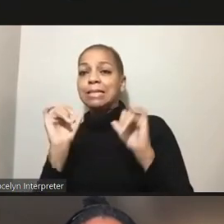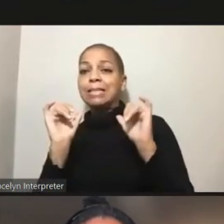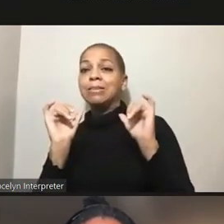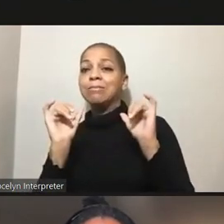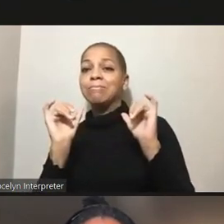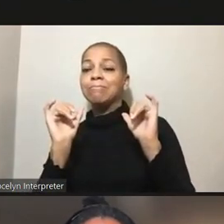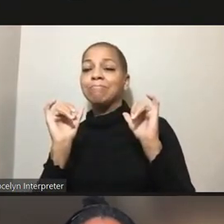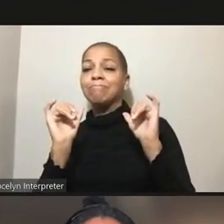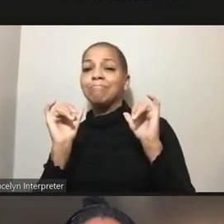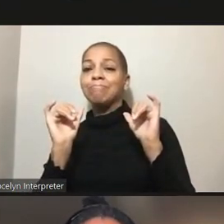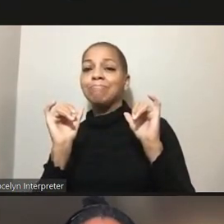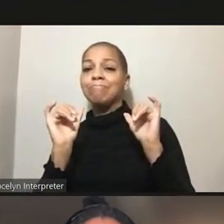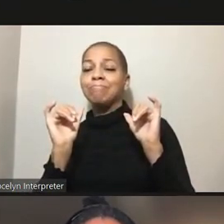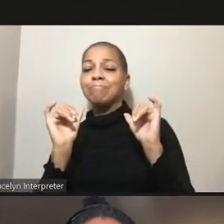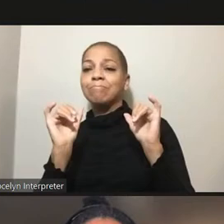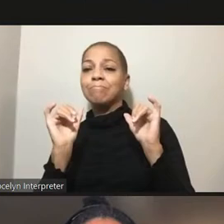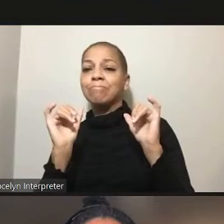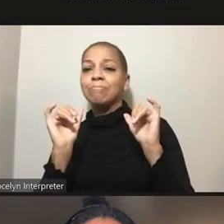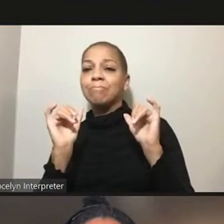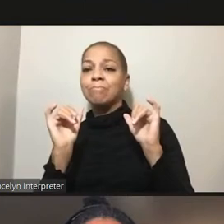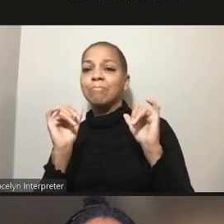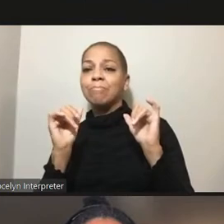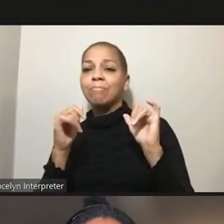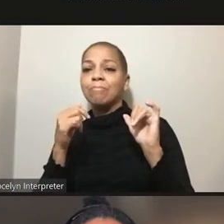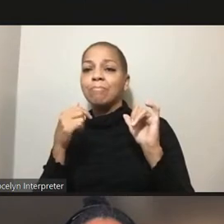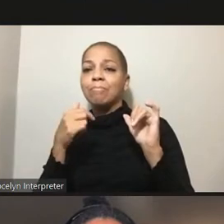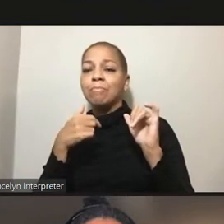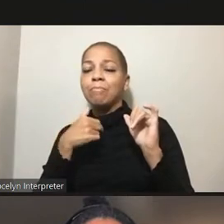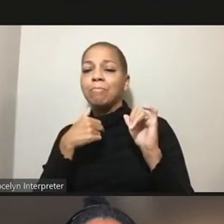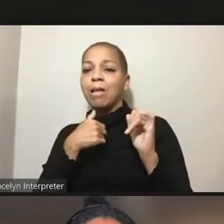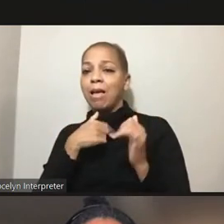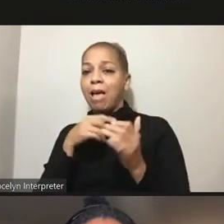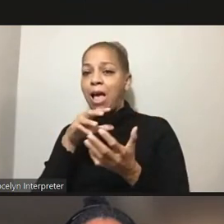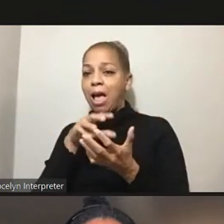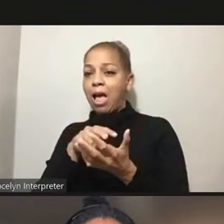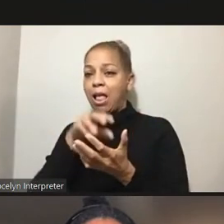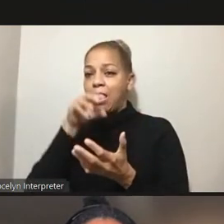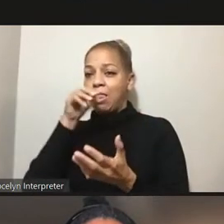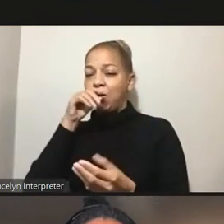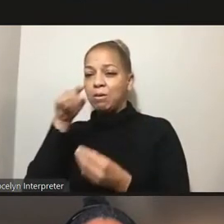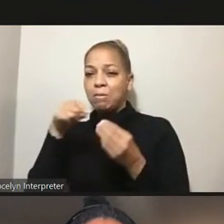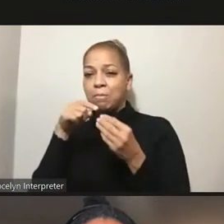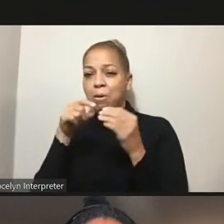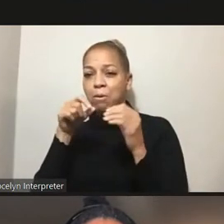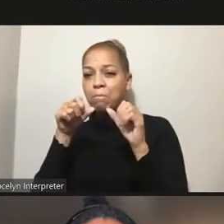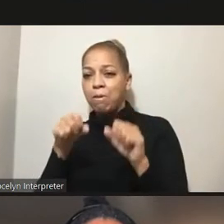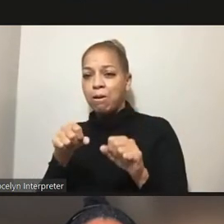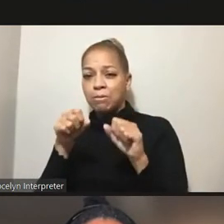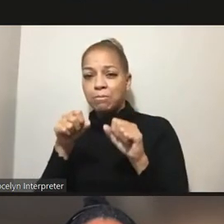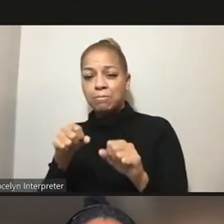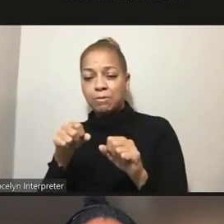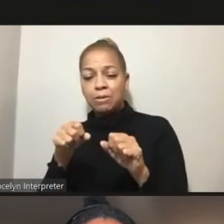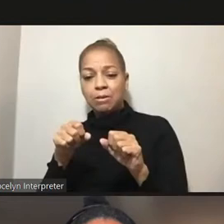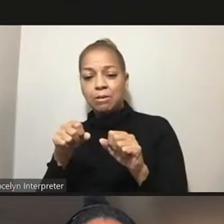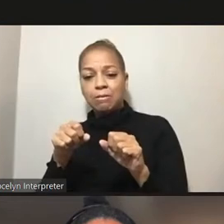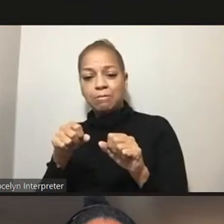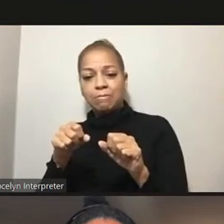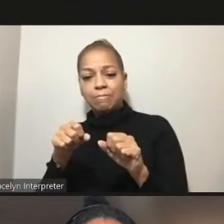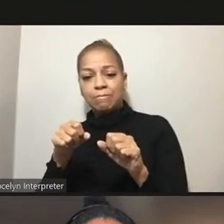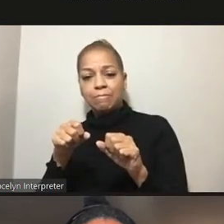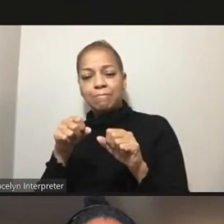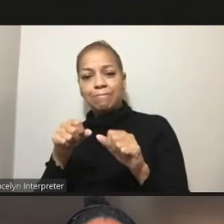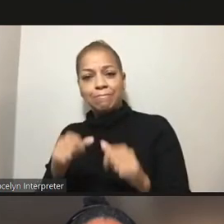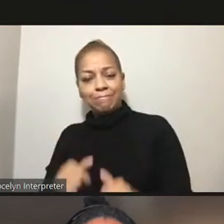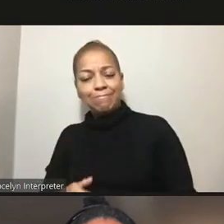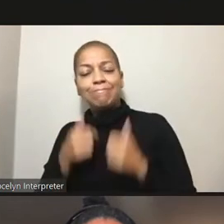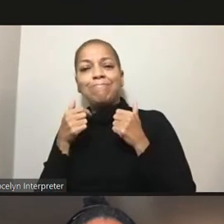I got to learn about possibilities of existence that